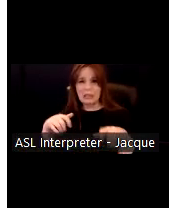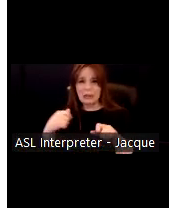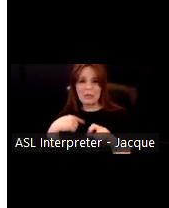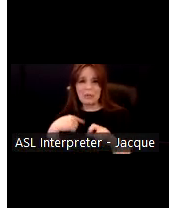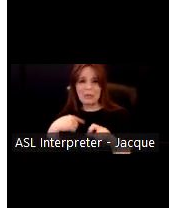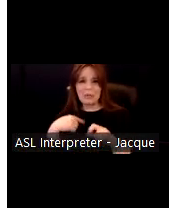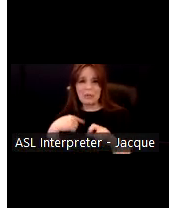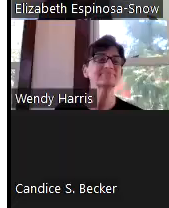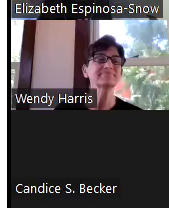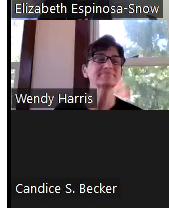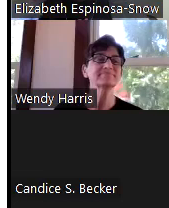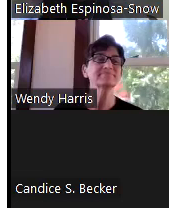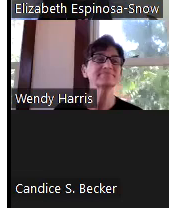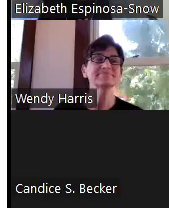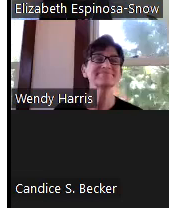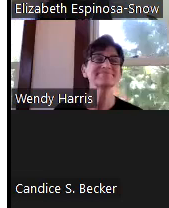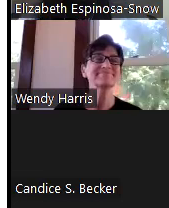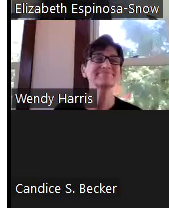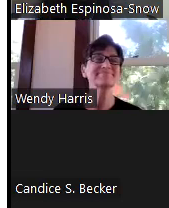what's going on.